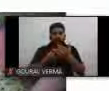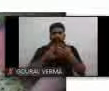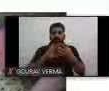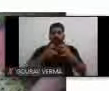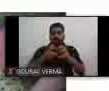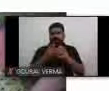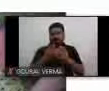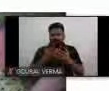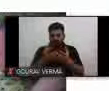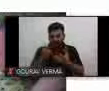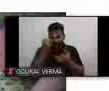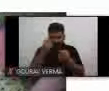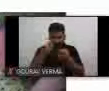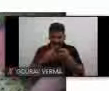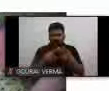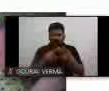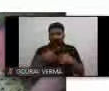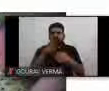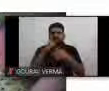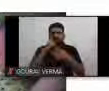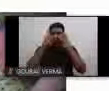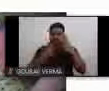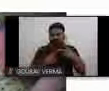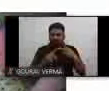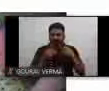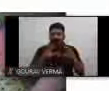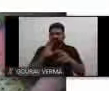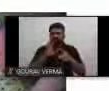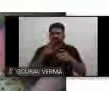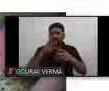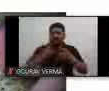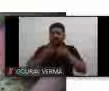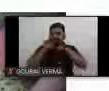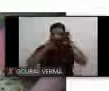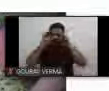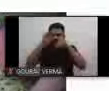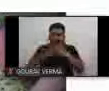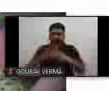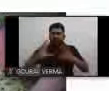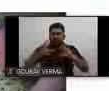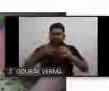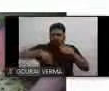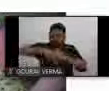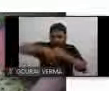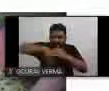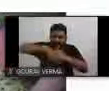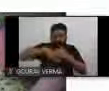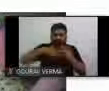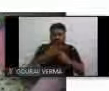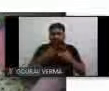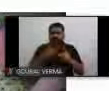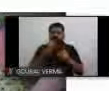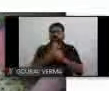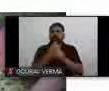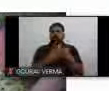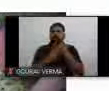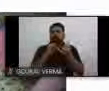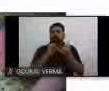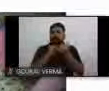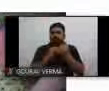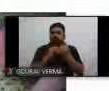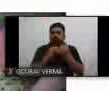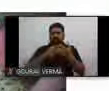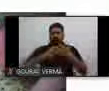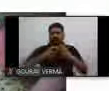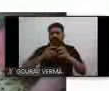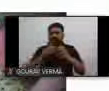ball, climbing a step, all these are visual gross motor coordination activities, movement activities. Aankh